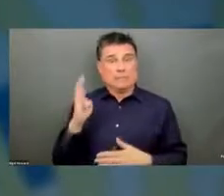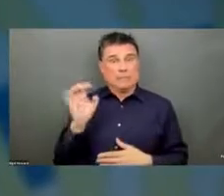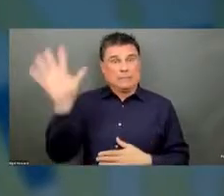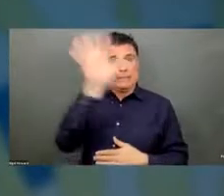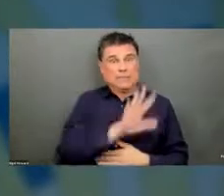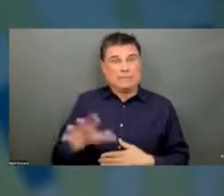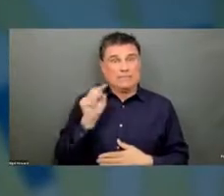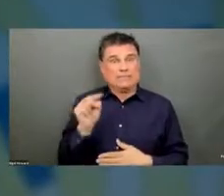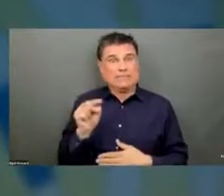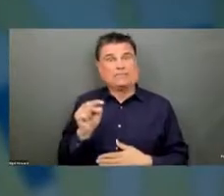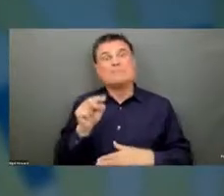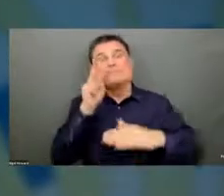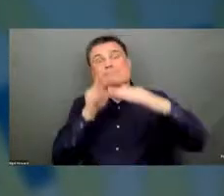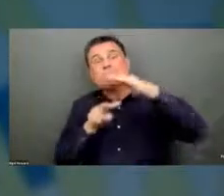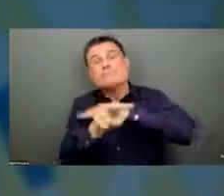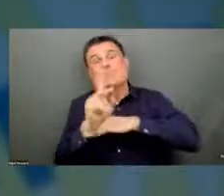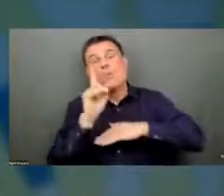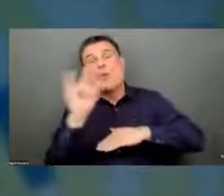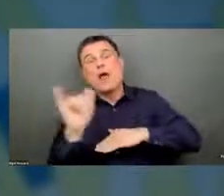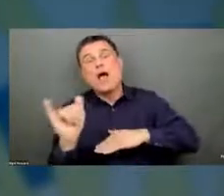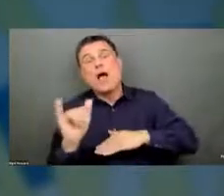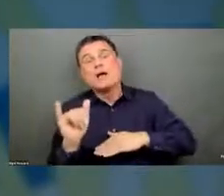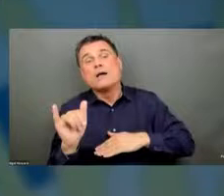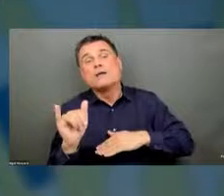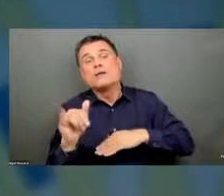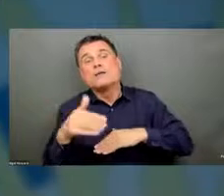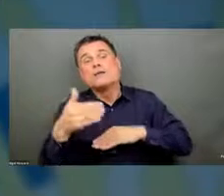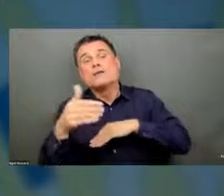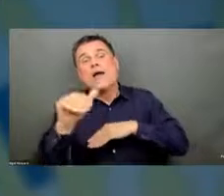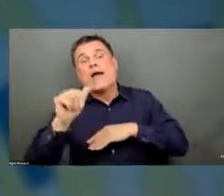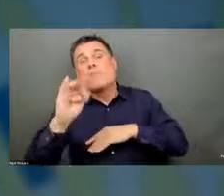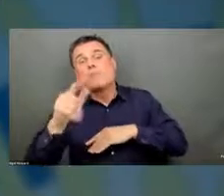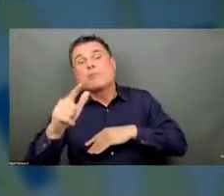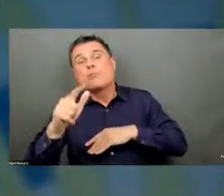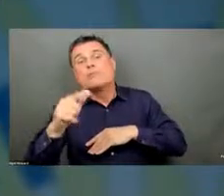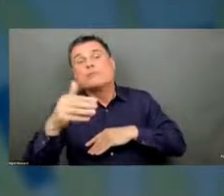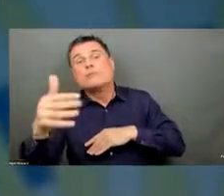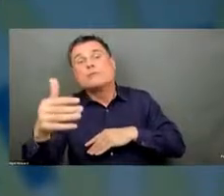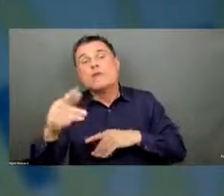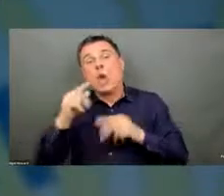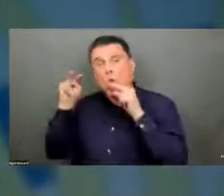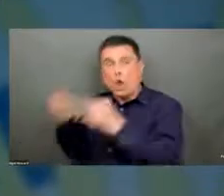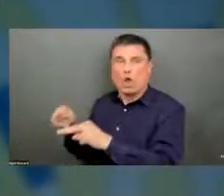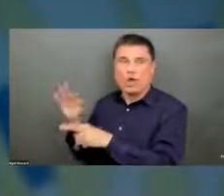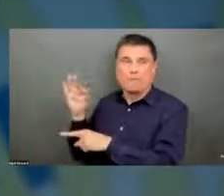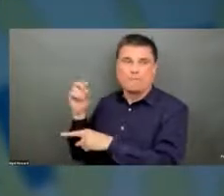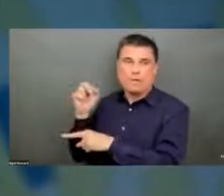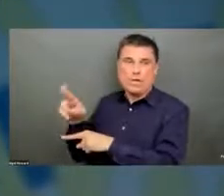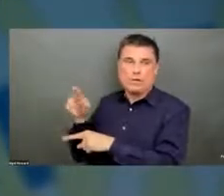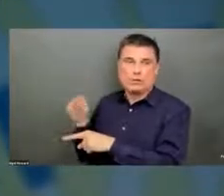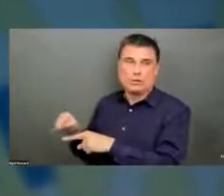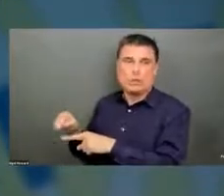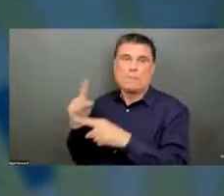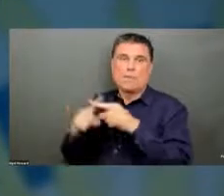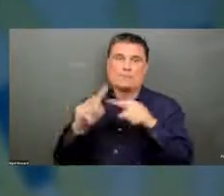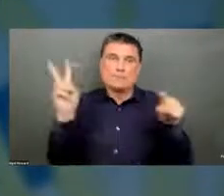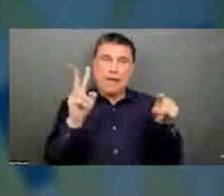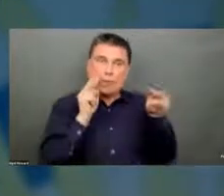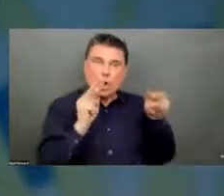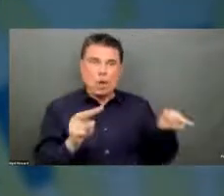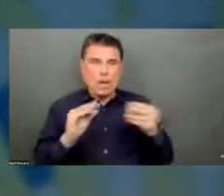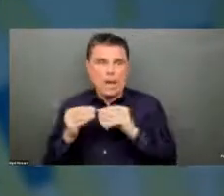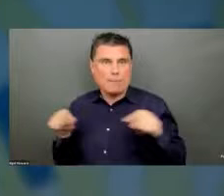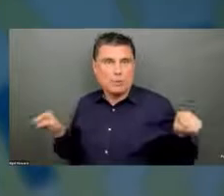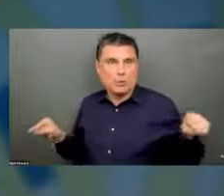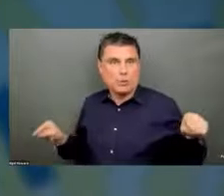in the lower mainland. And to end up, this is the scenarios that we could